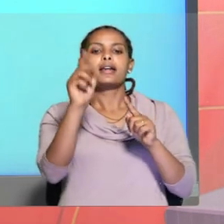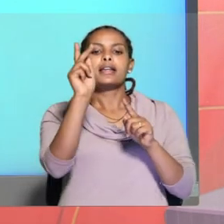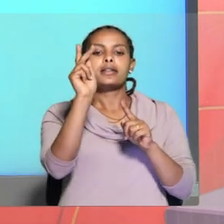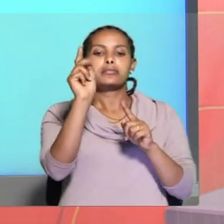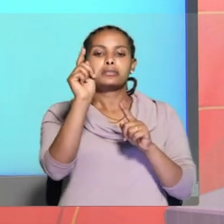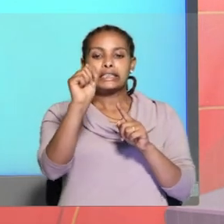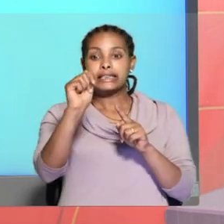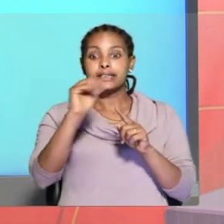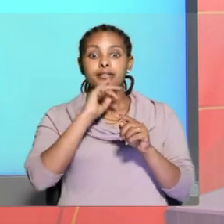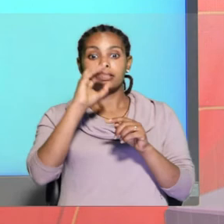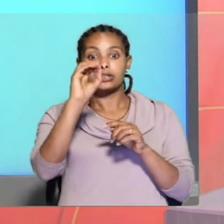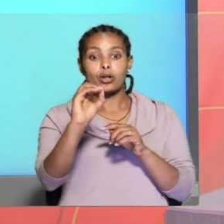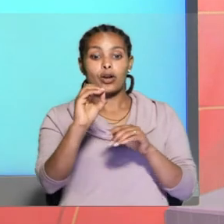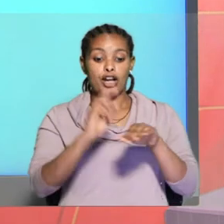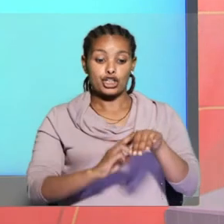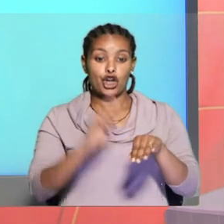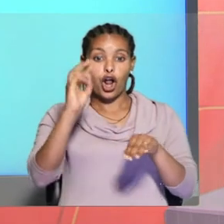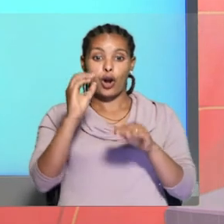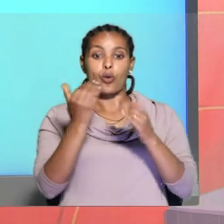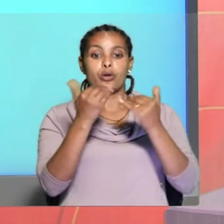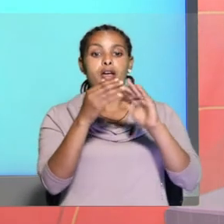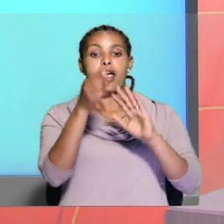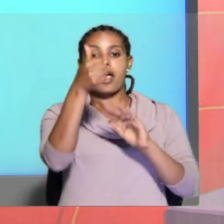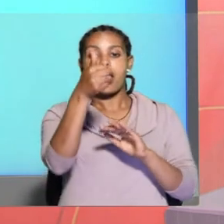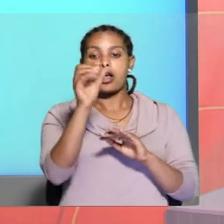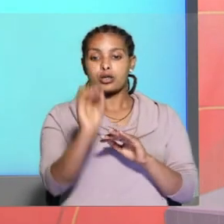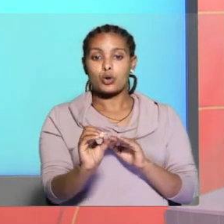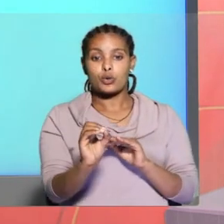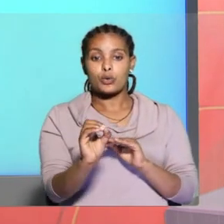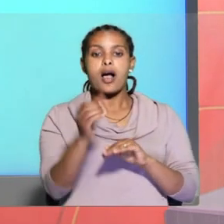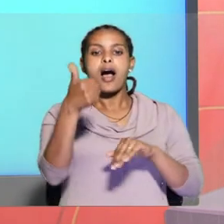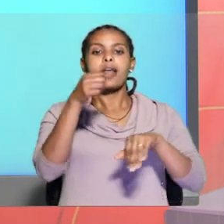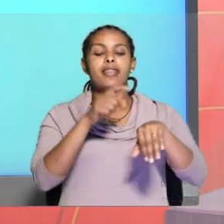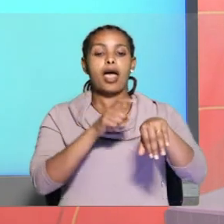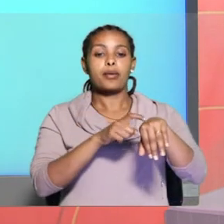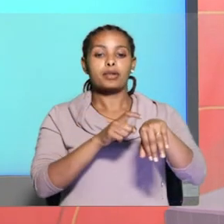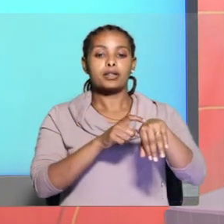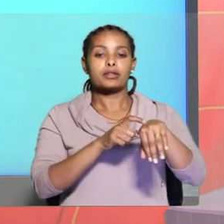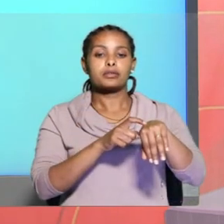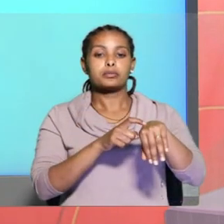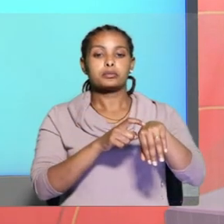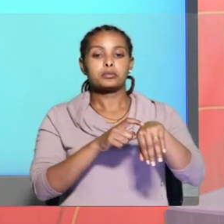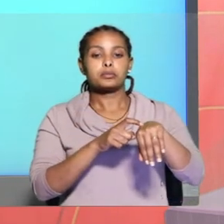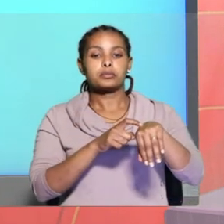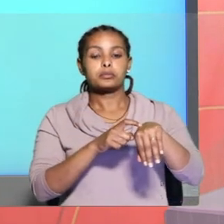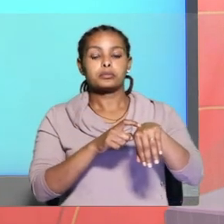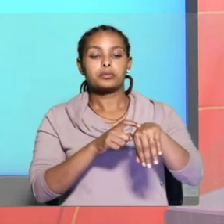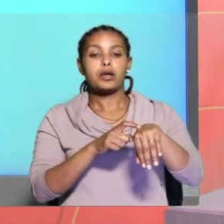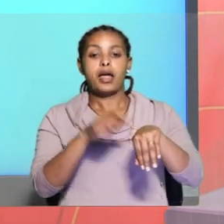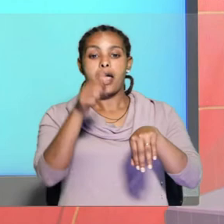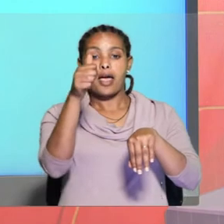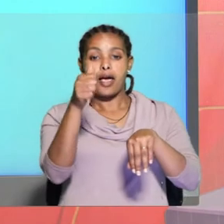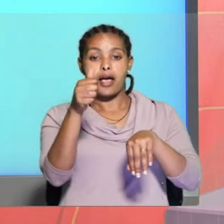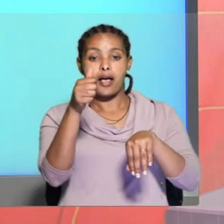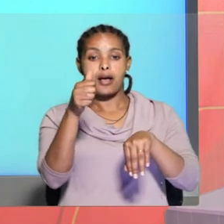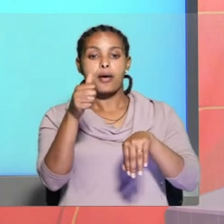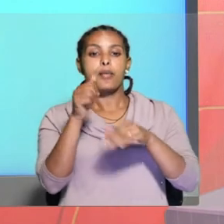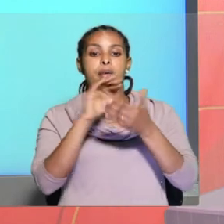zero we have initial calculation a naught at time t the construction of m becomes